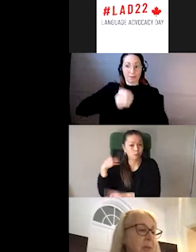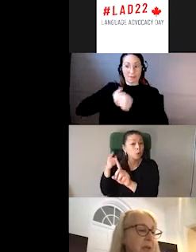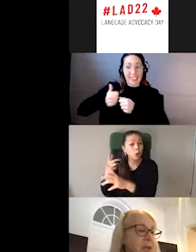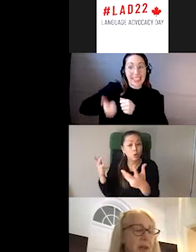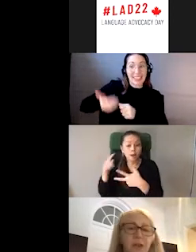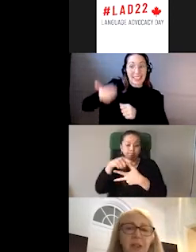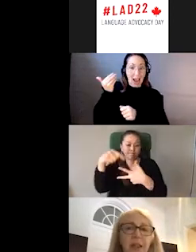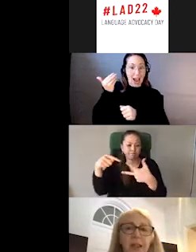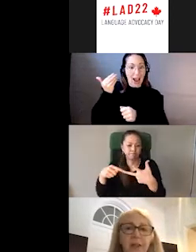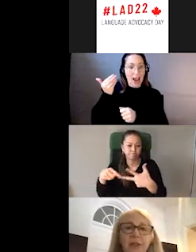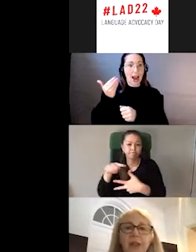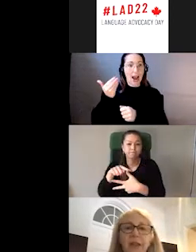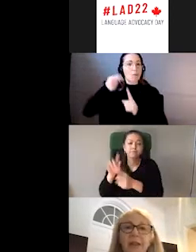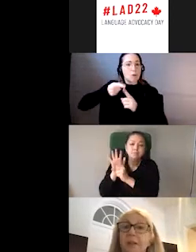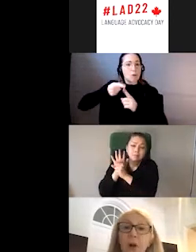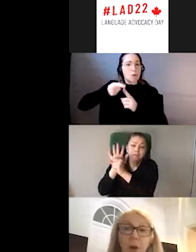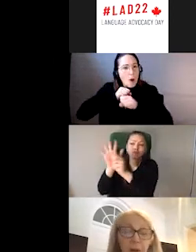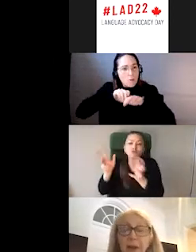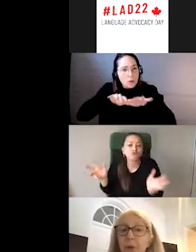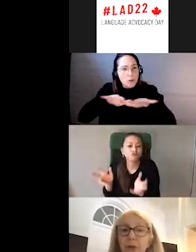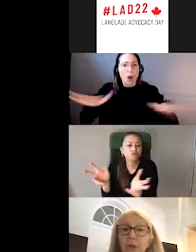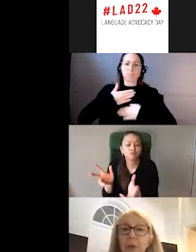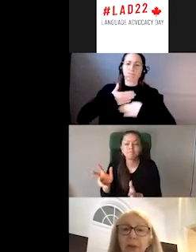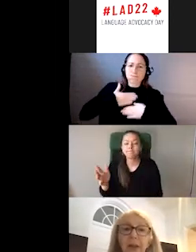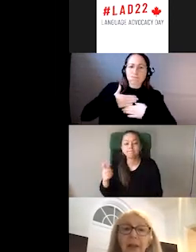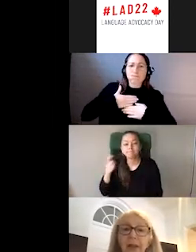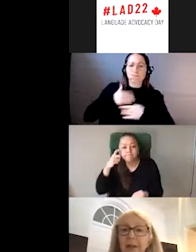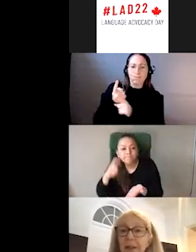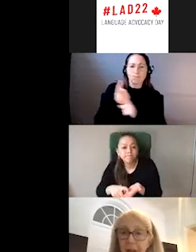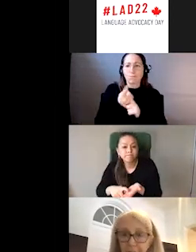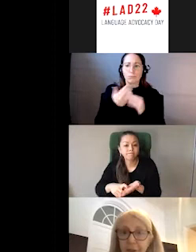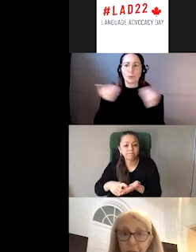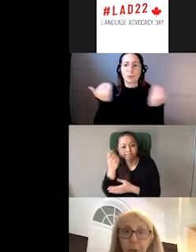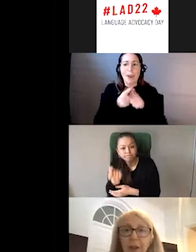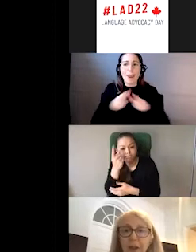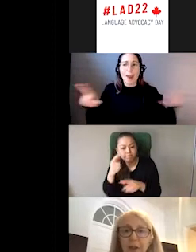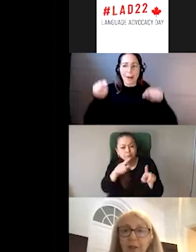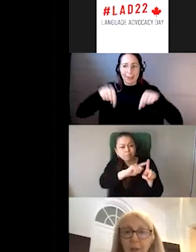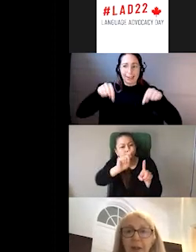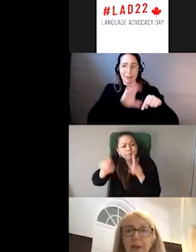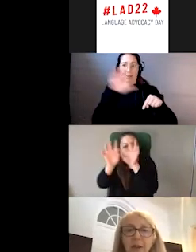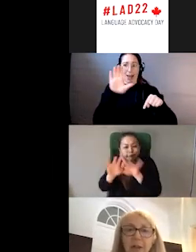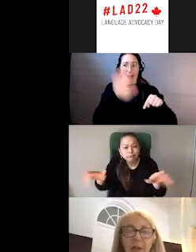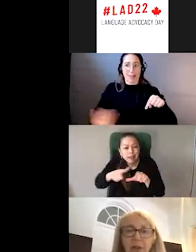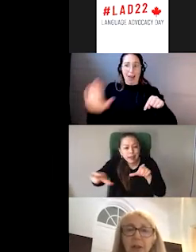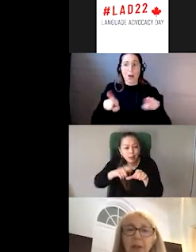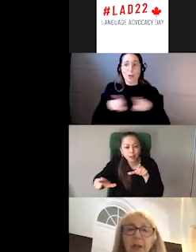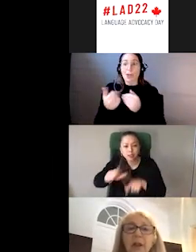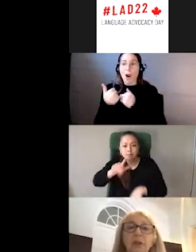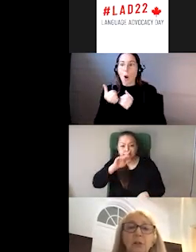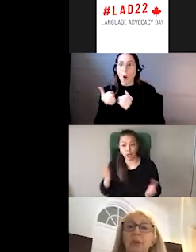an appreciation and understanding of all the languages spoken in Canada and of their role in the development of this